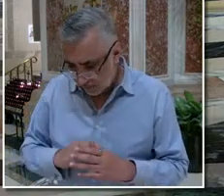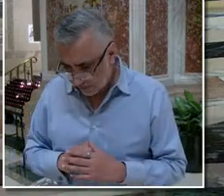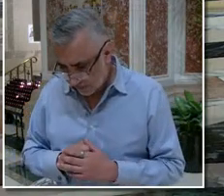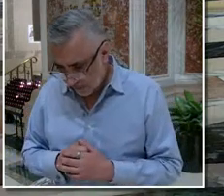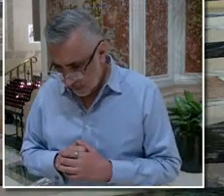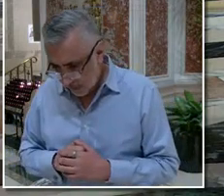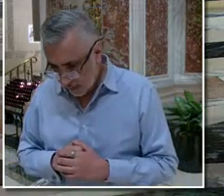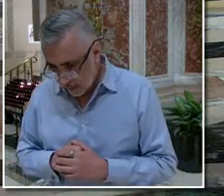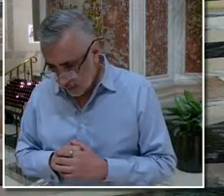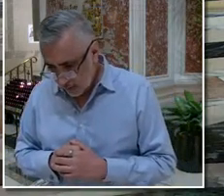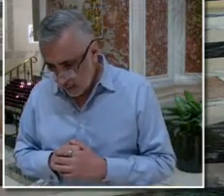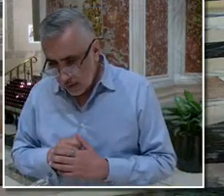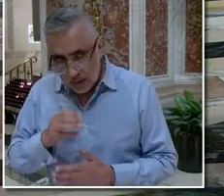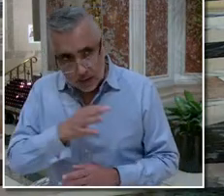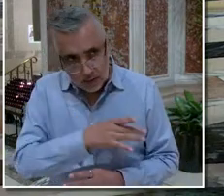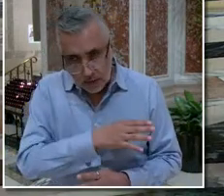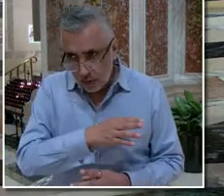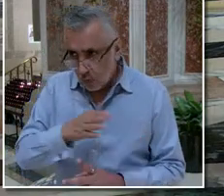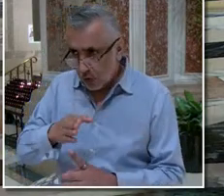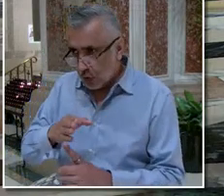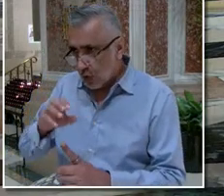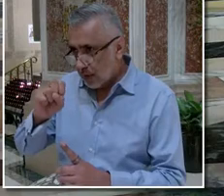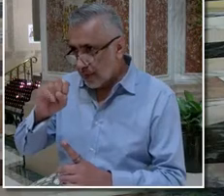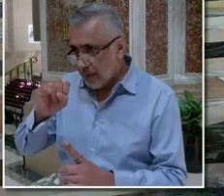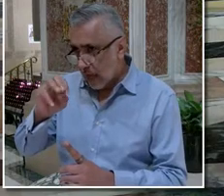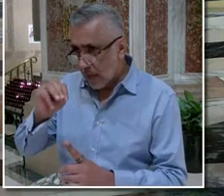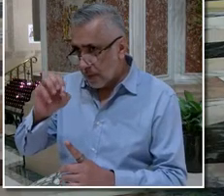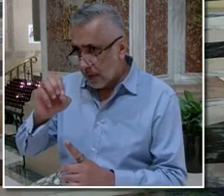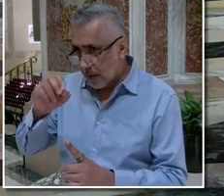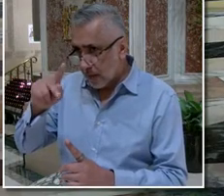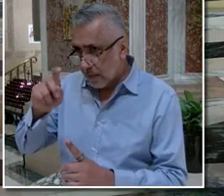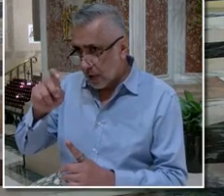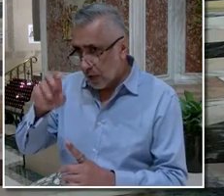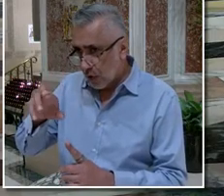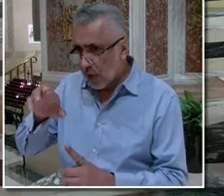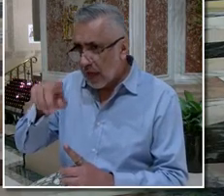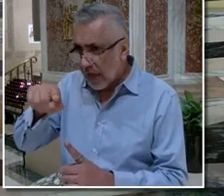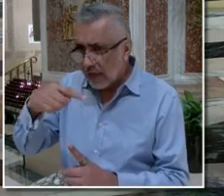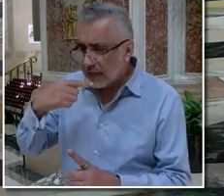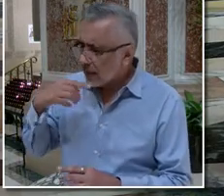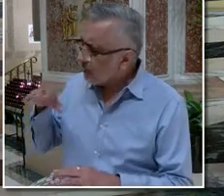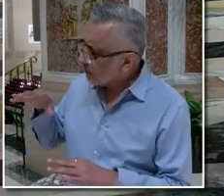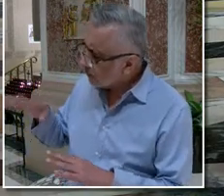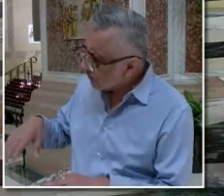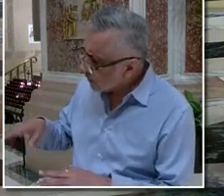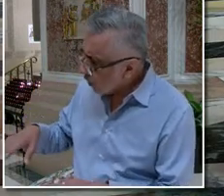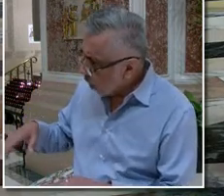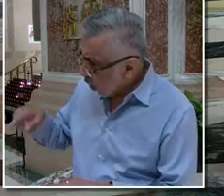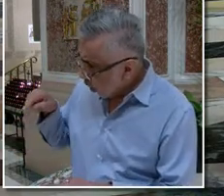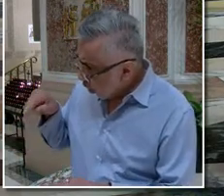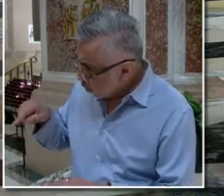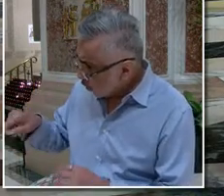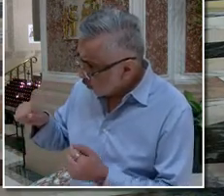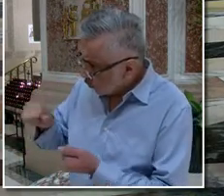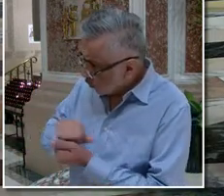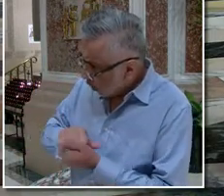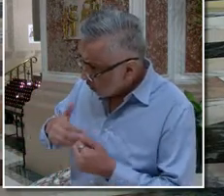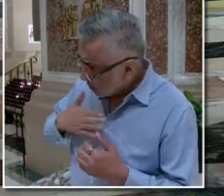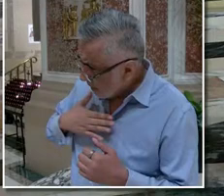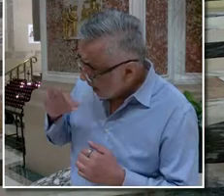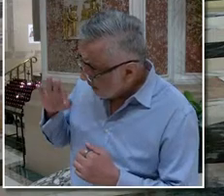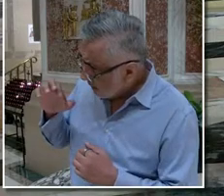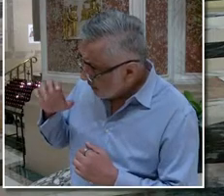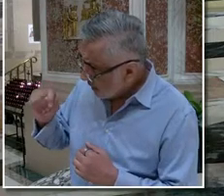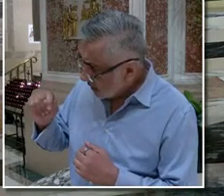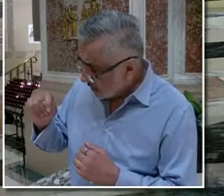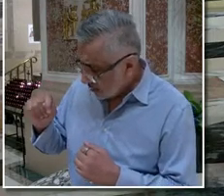He came to Simon Peter, who said to him, "Master, are you going to wash my feet?